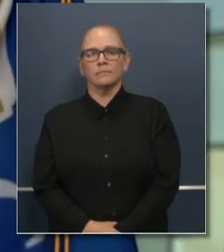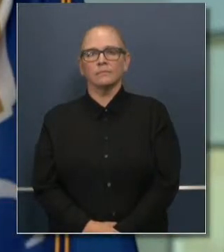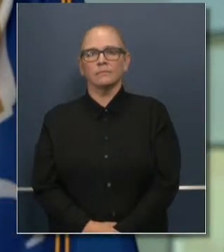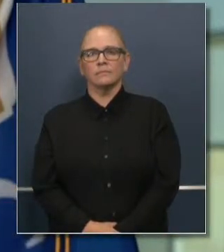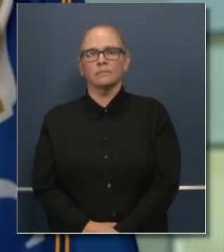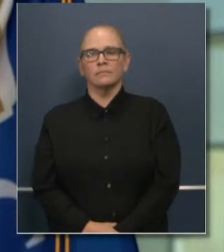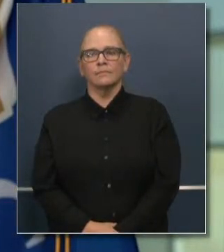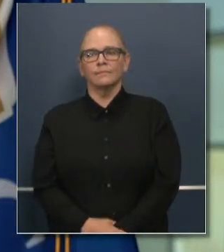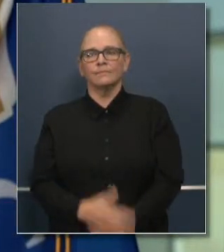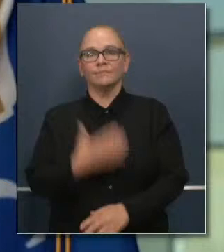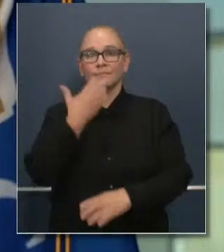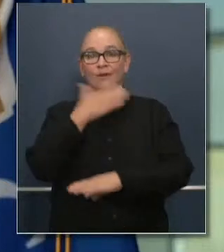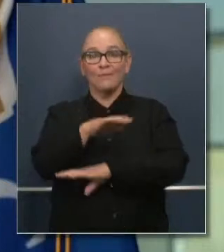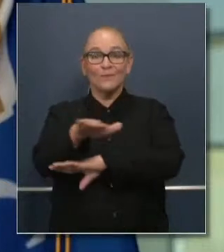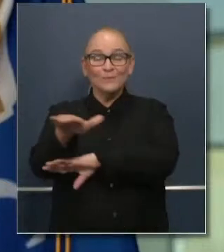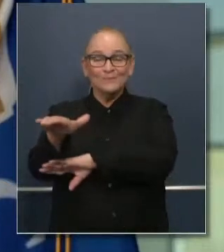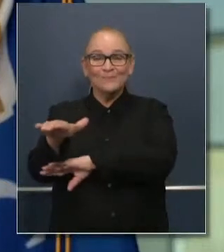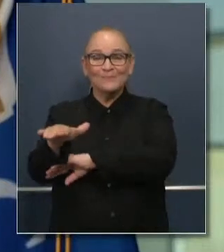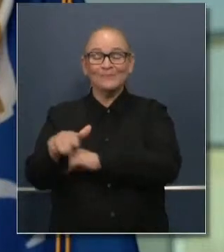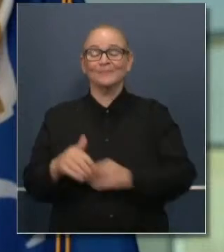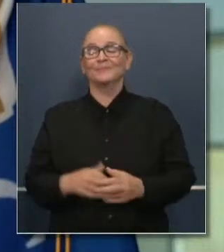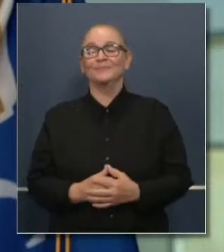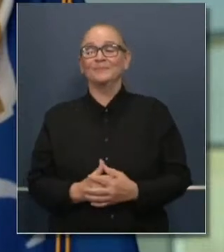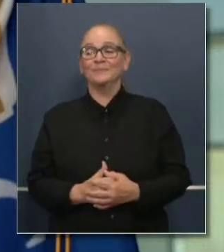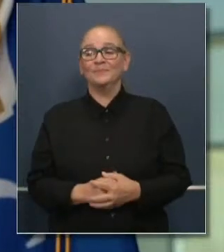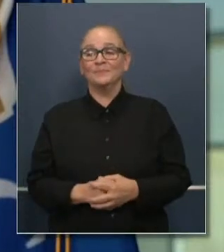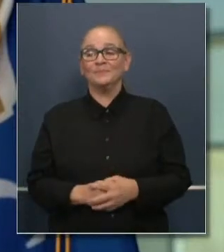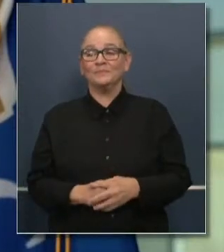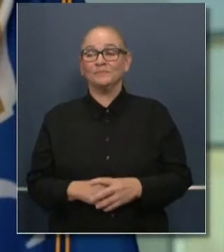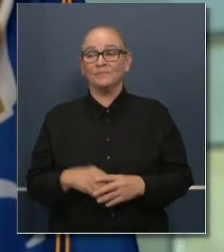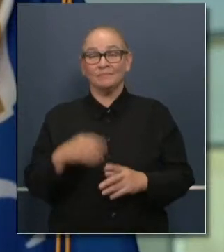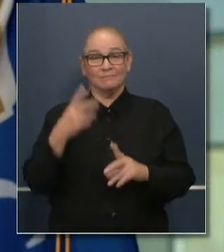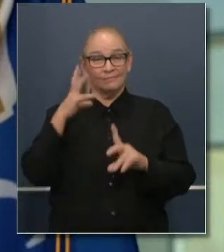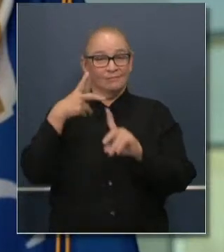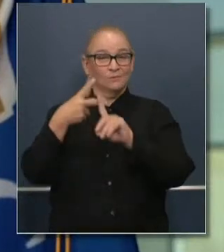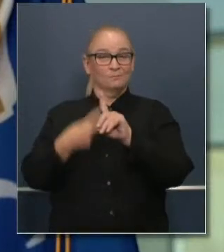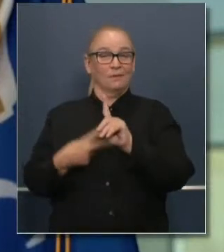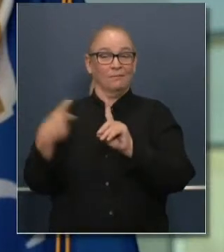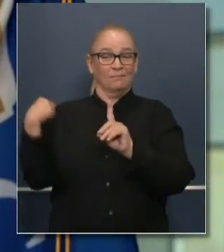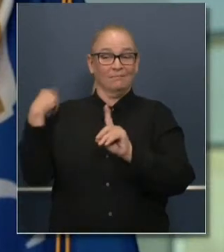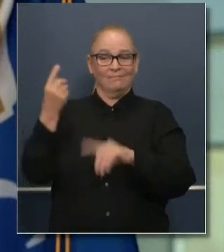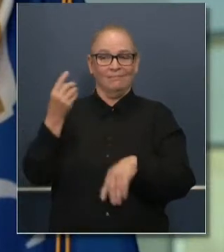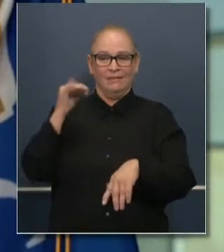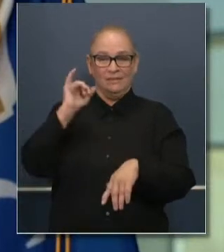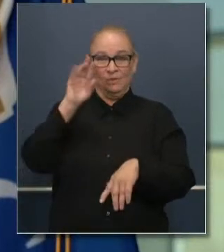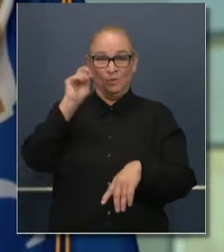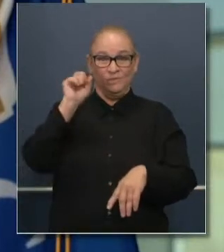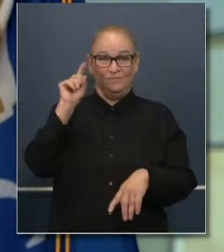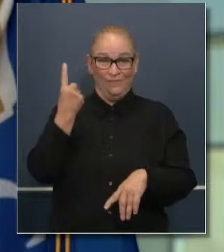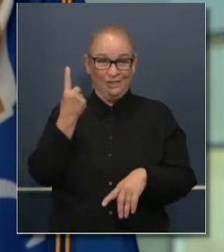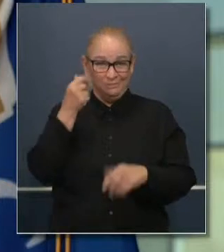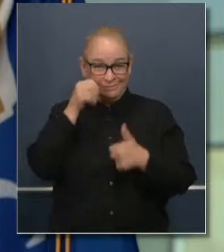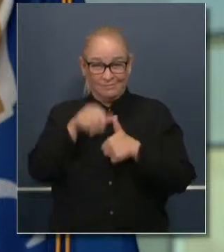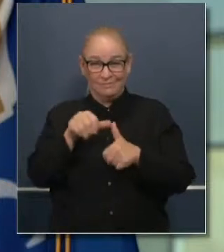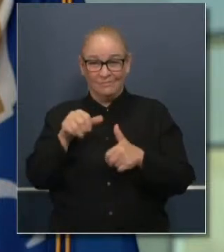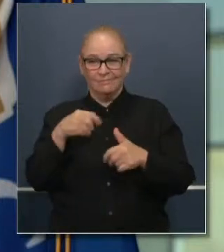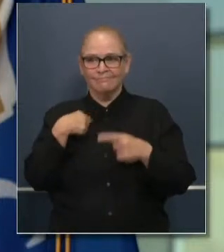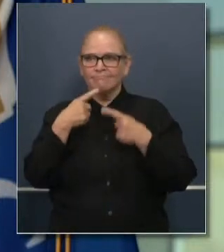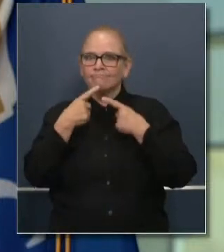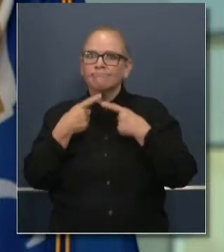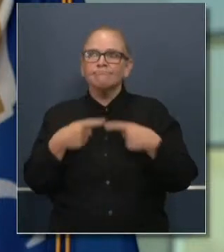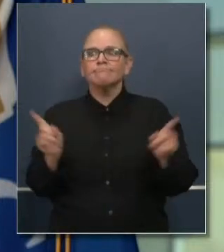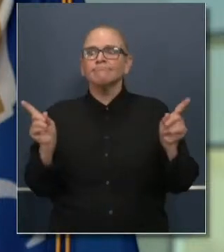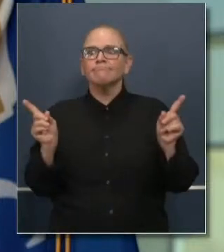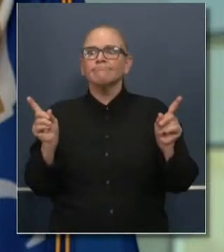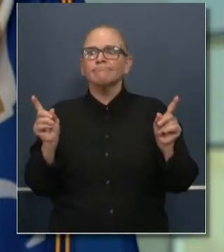Well, good afternoon. A couple of months back, in fact, on June 1st, we announced with some urgency our concerns about